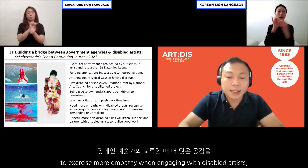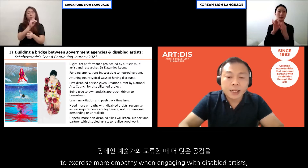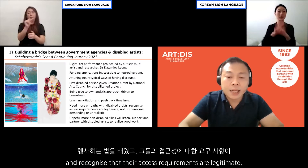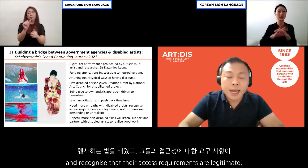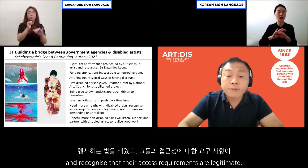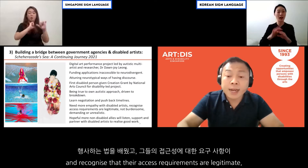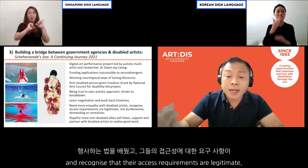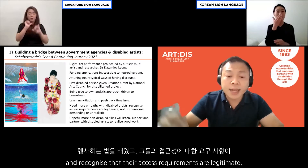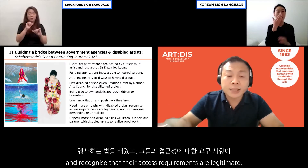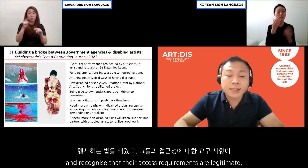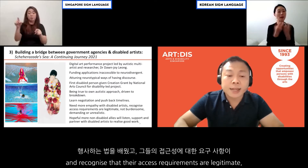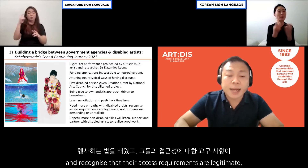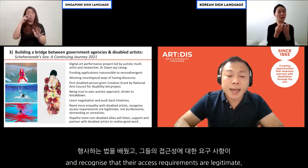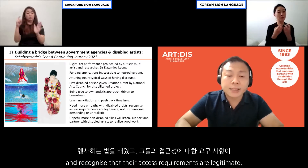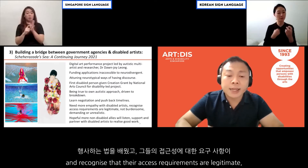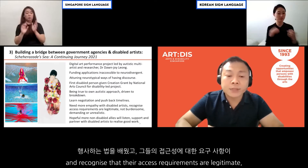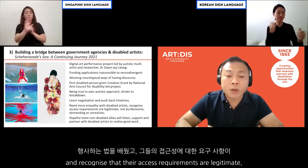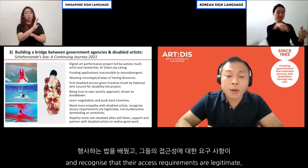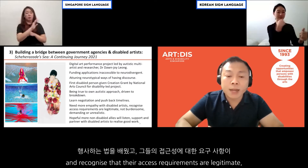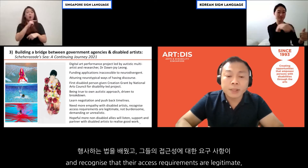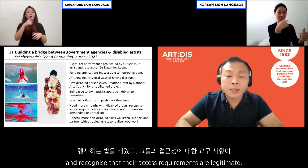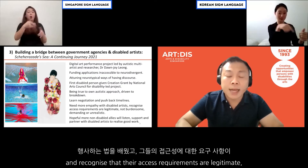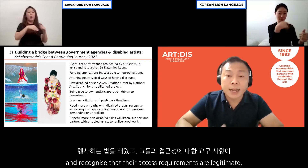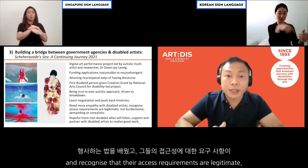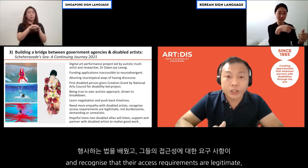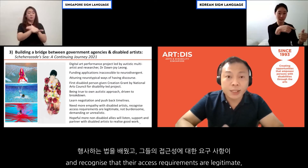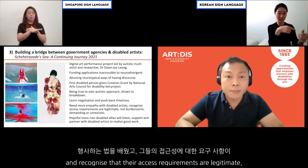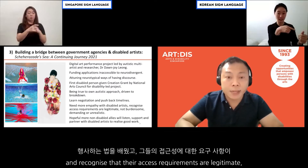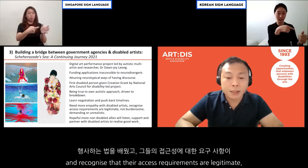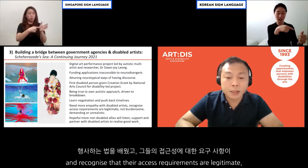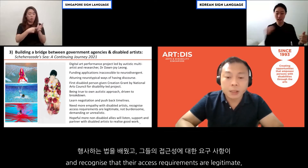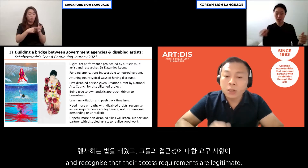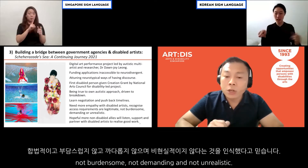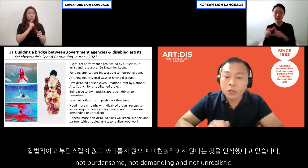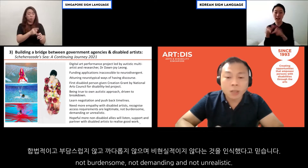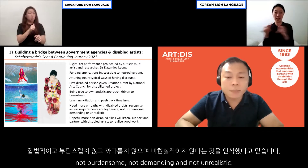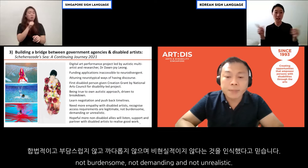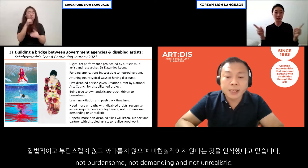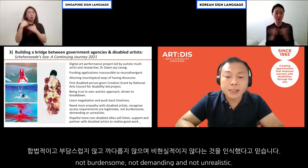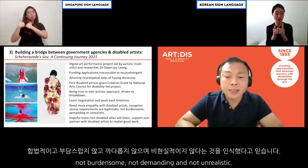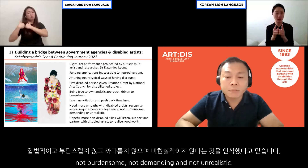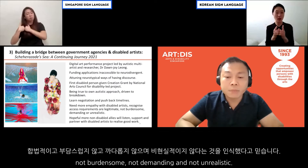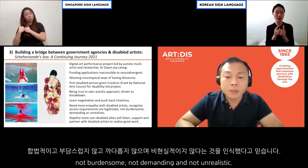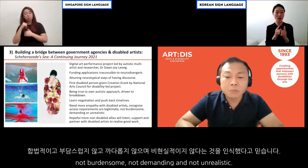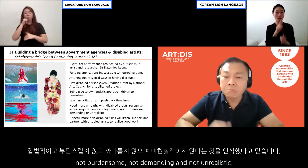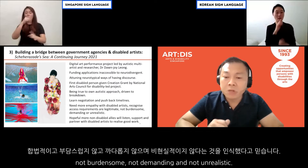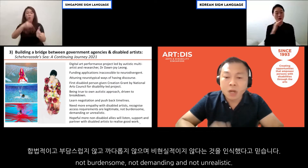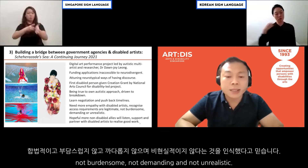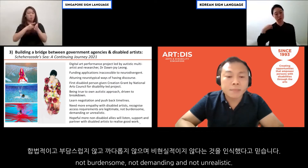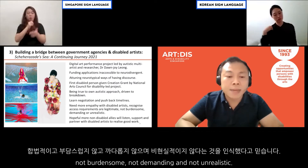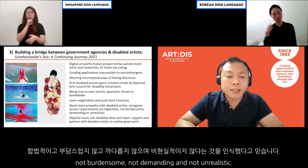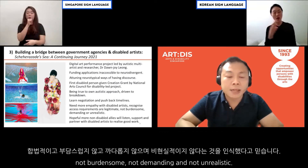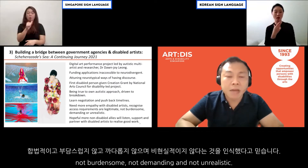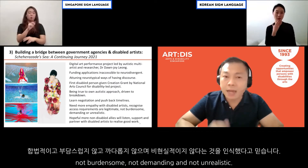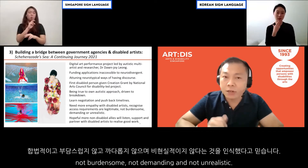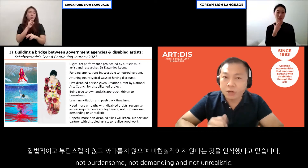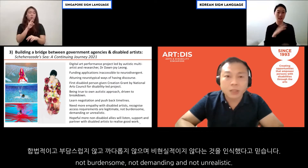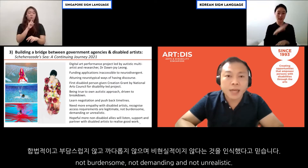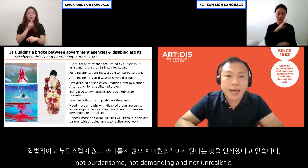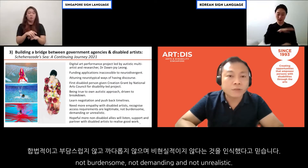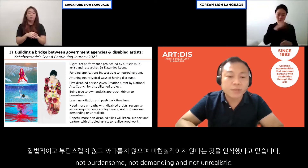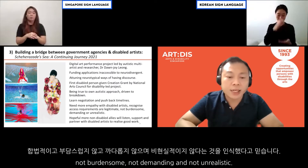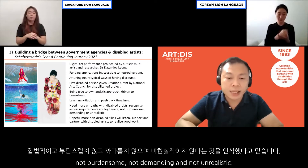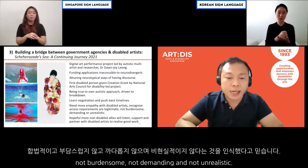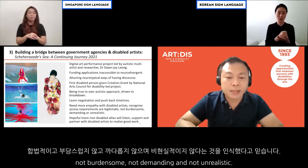artists and recognize that their access requirements are legitimate, not burdensome, not demanding, and